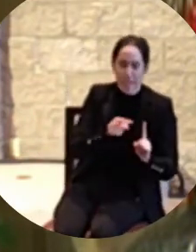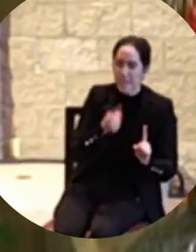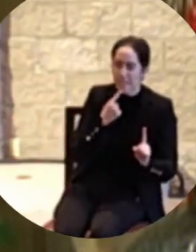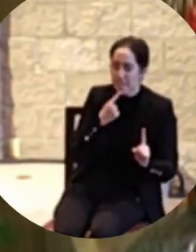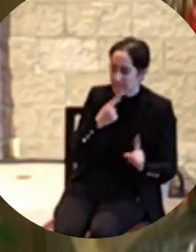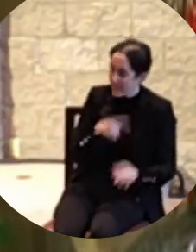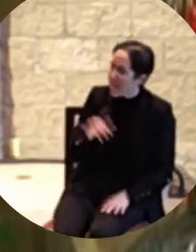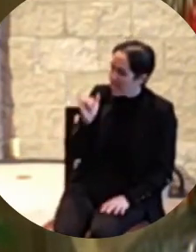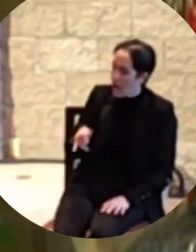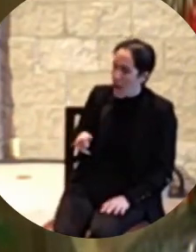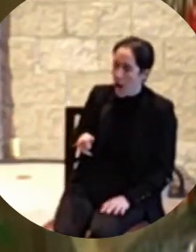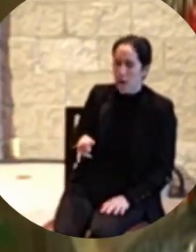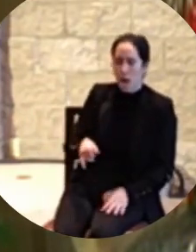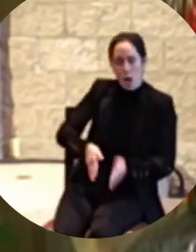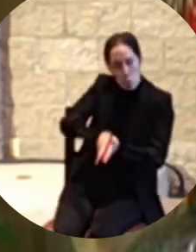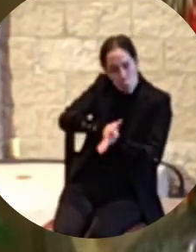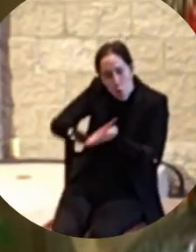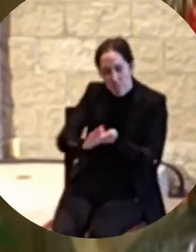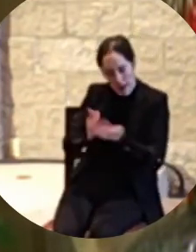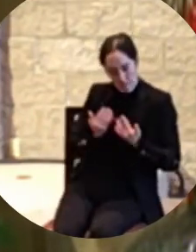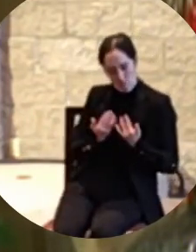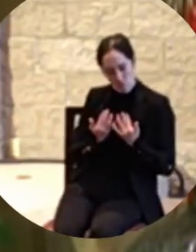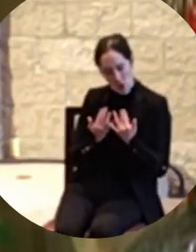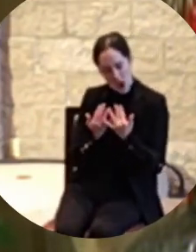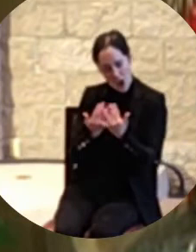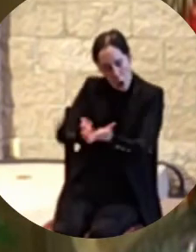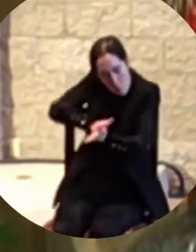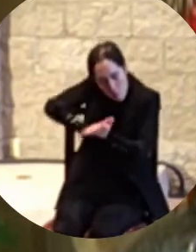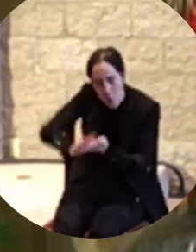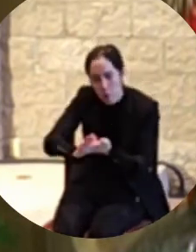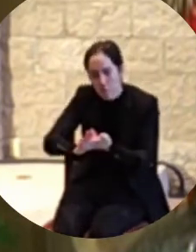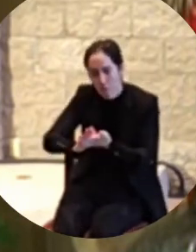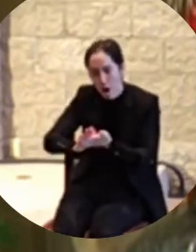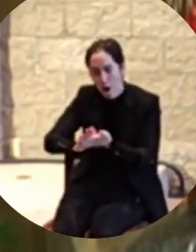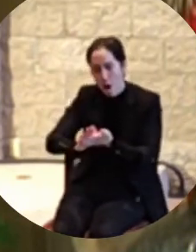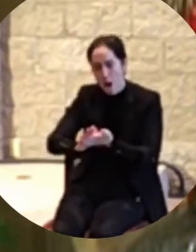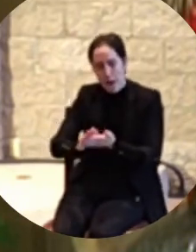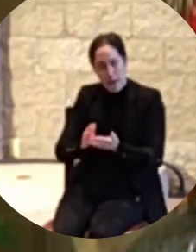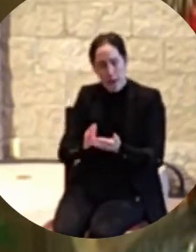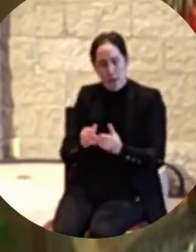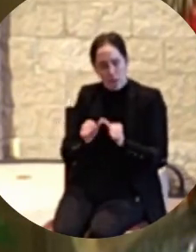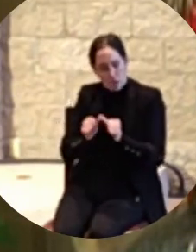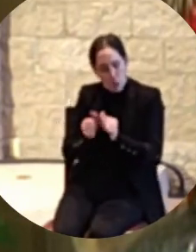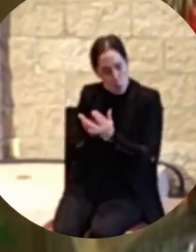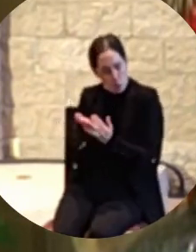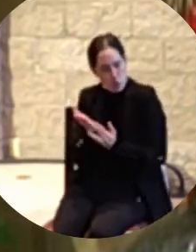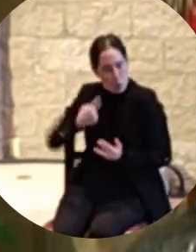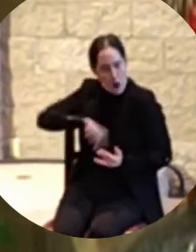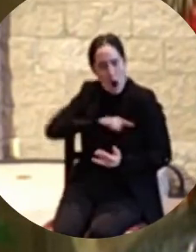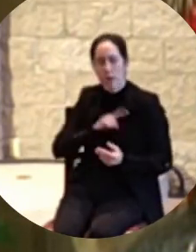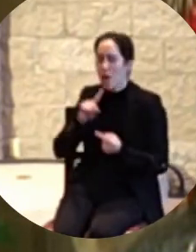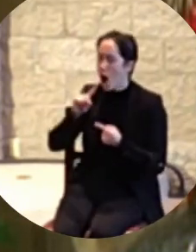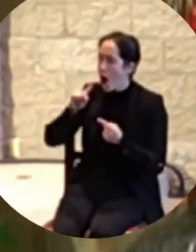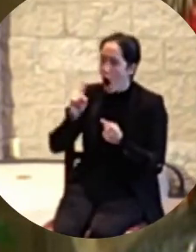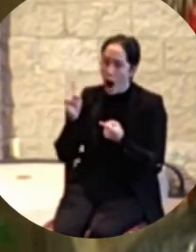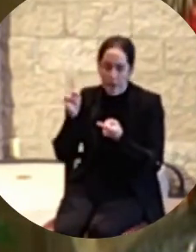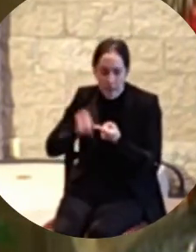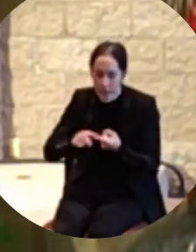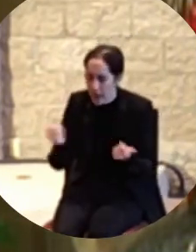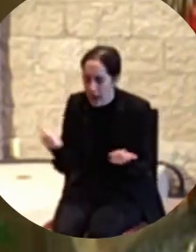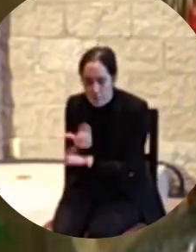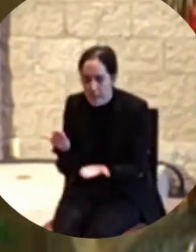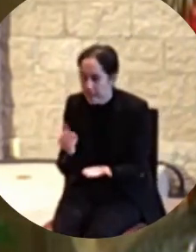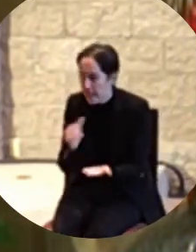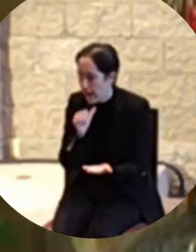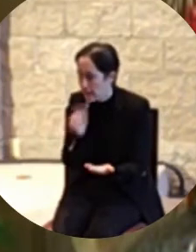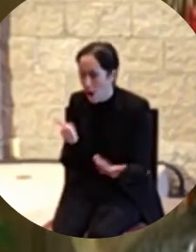in us until we come forth free from all that does not measure up to the Christ standard. Once I am free, I